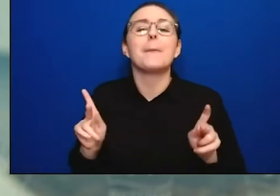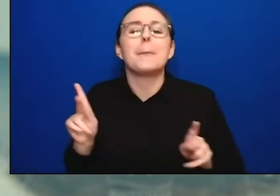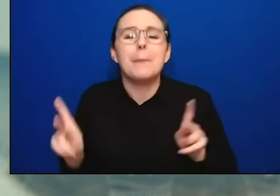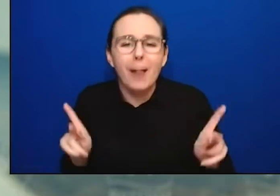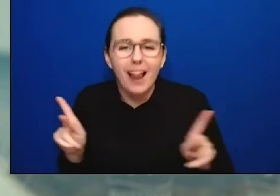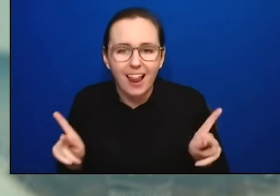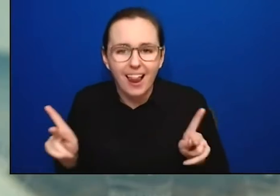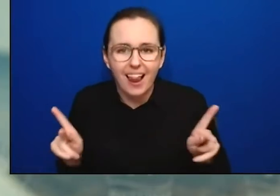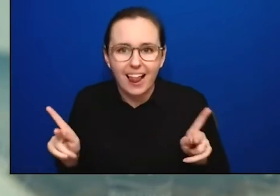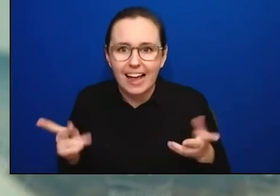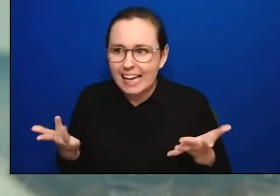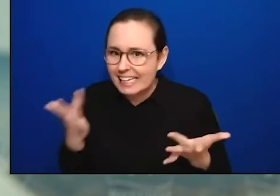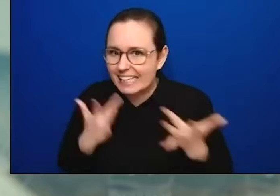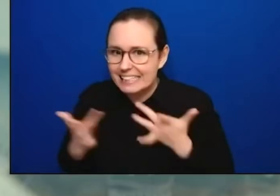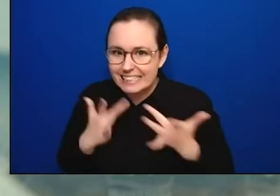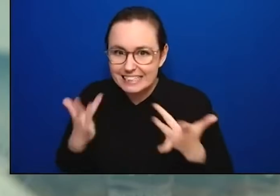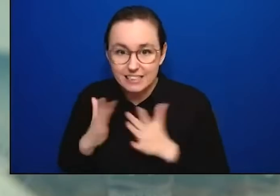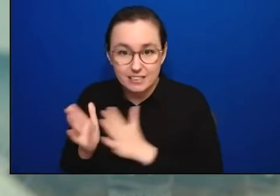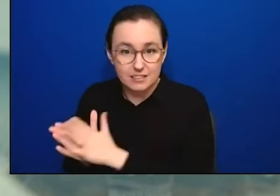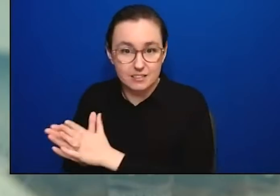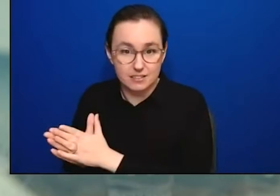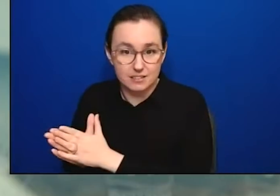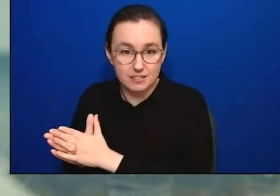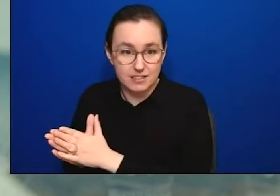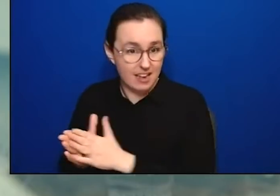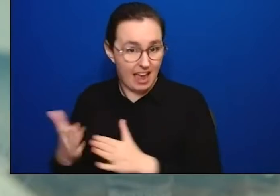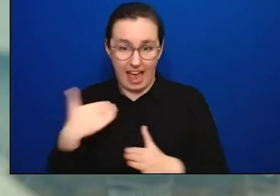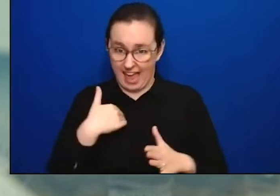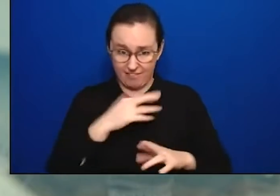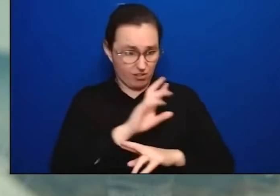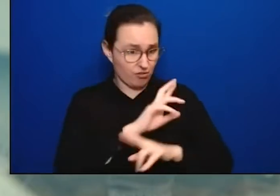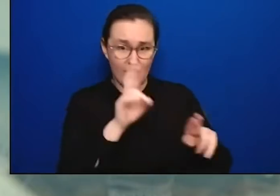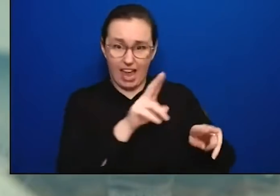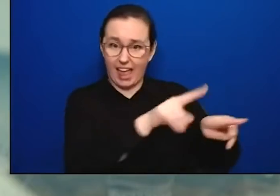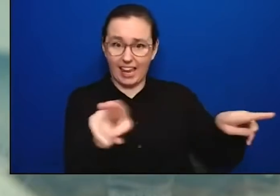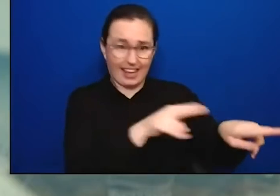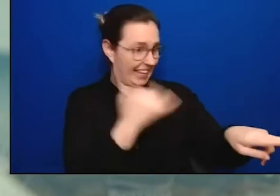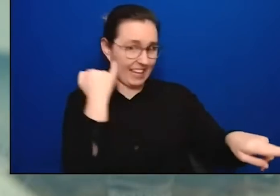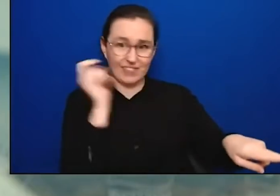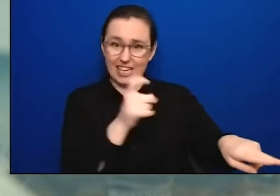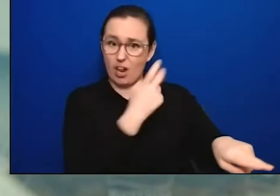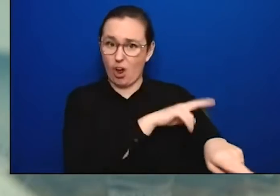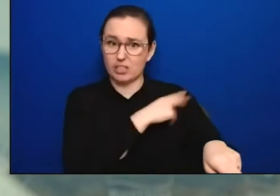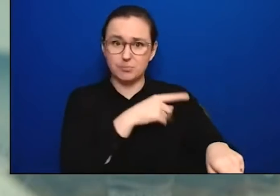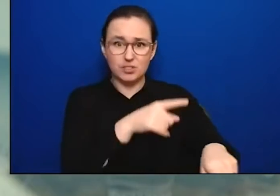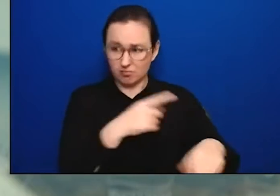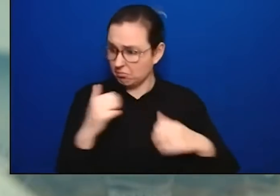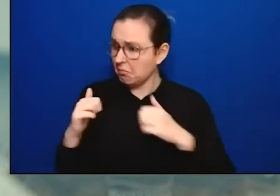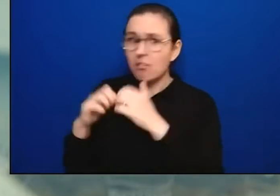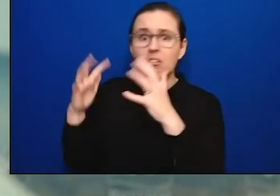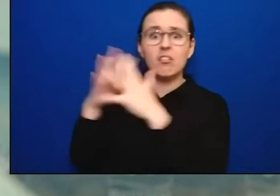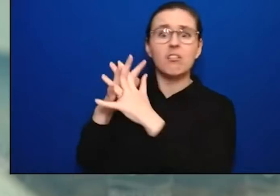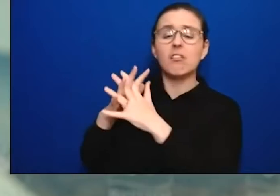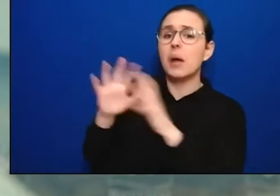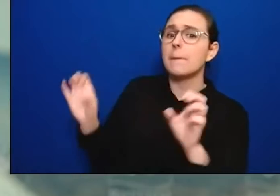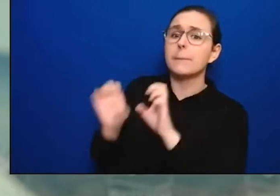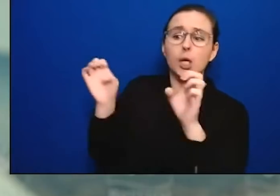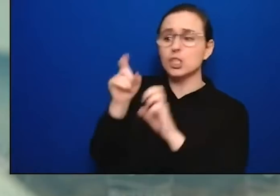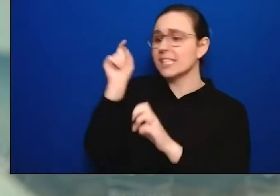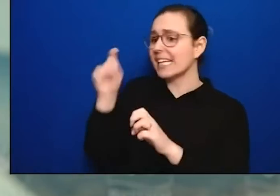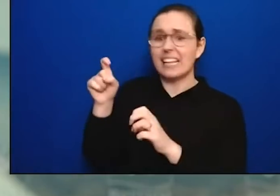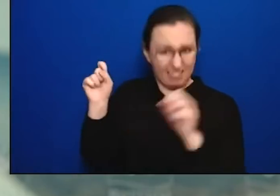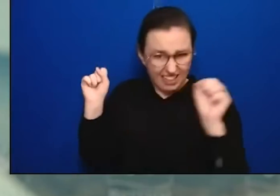people that is the most significant thing. So yes, we have space for field hospitals, should that be